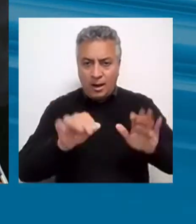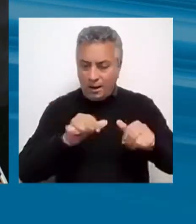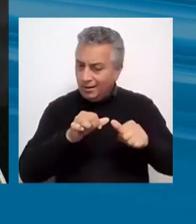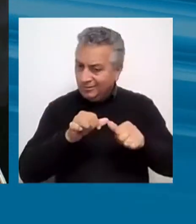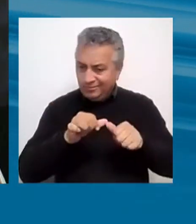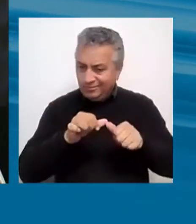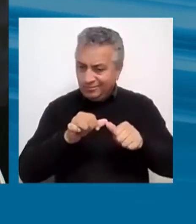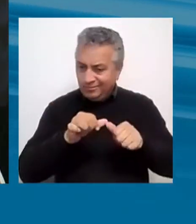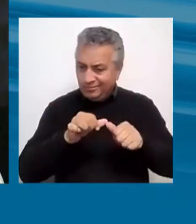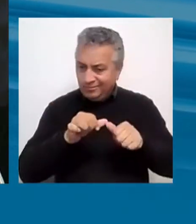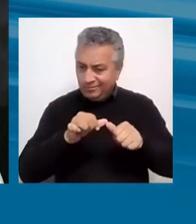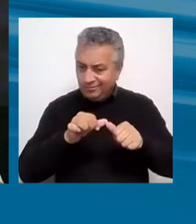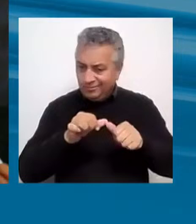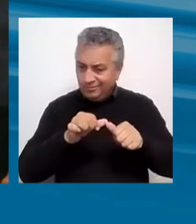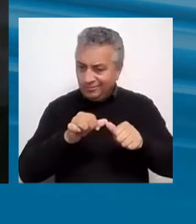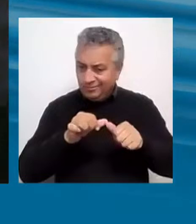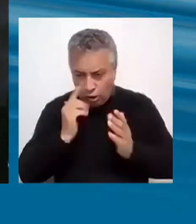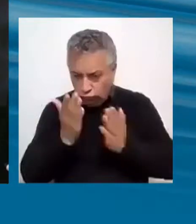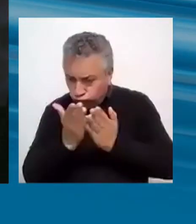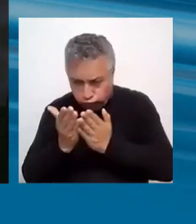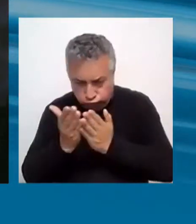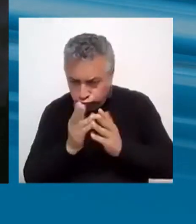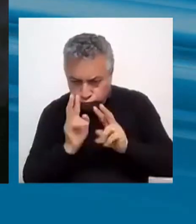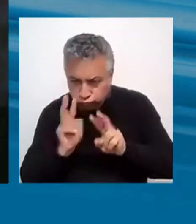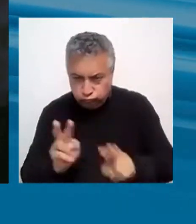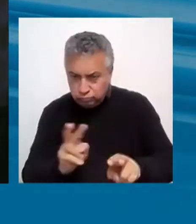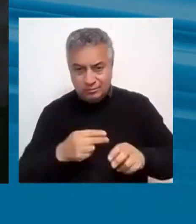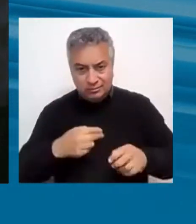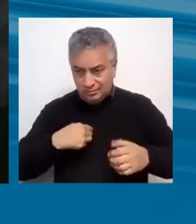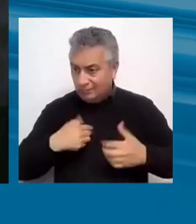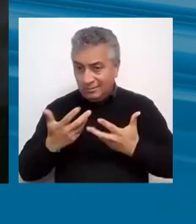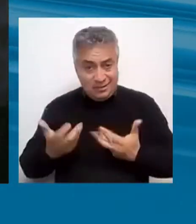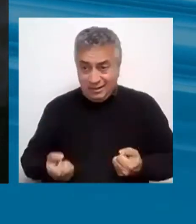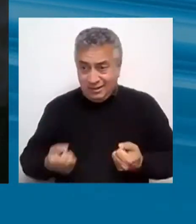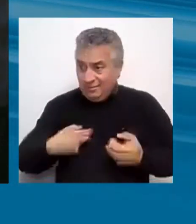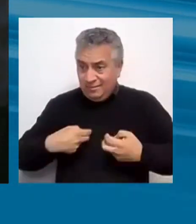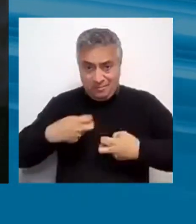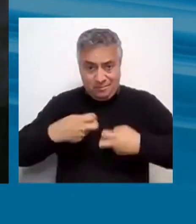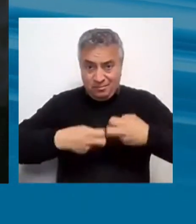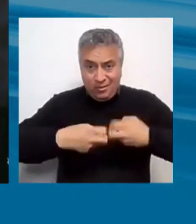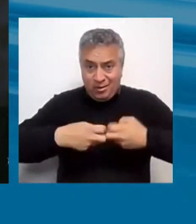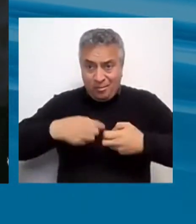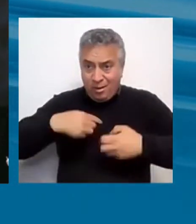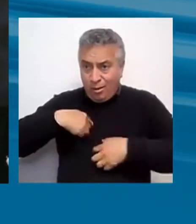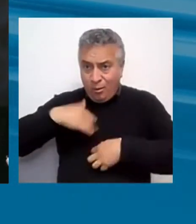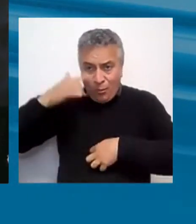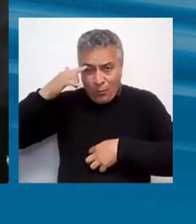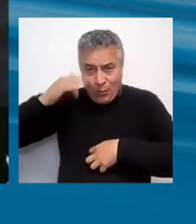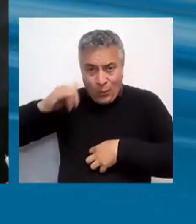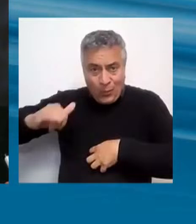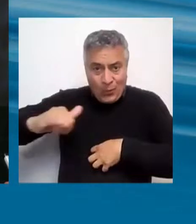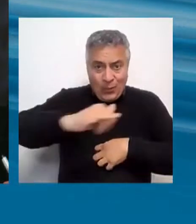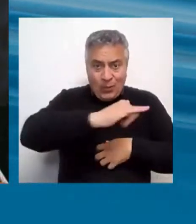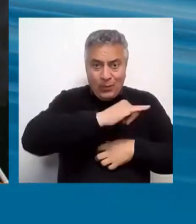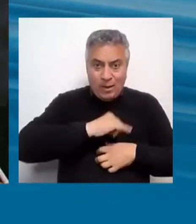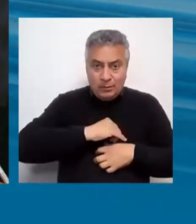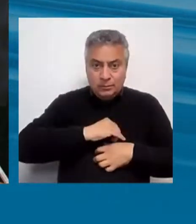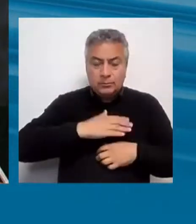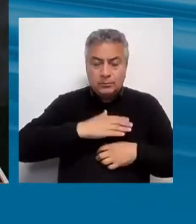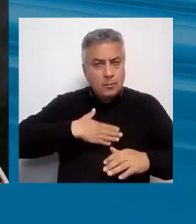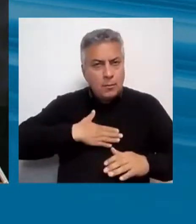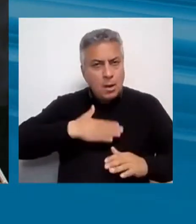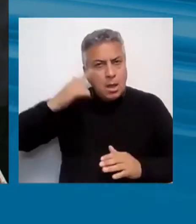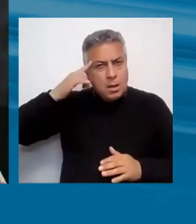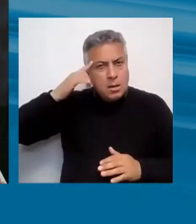that drives the studies to find solutions to the common problems we face, we need to